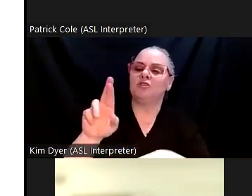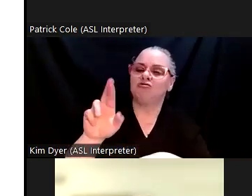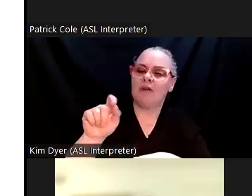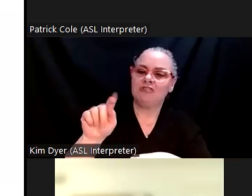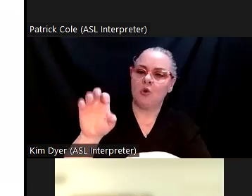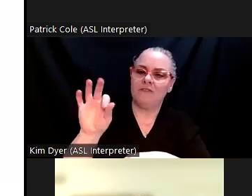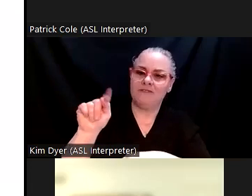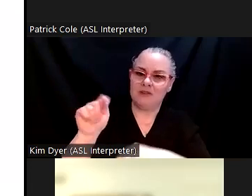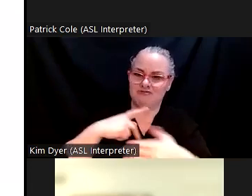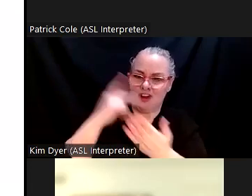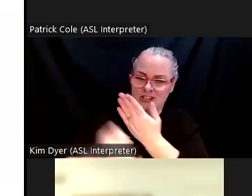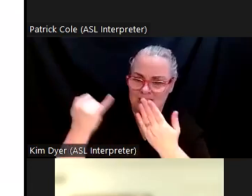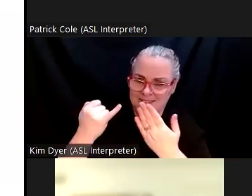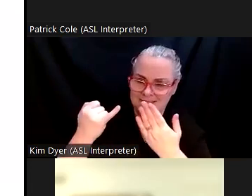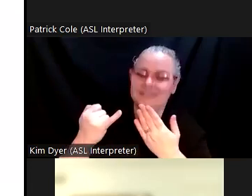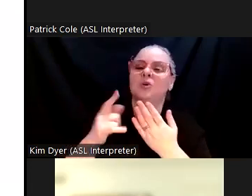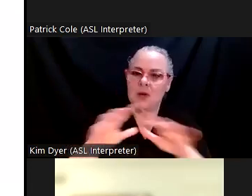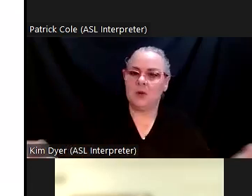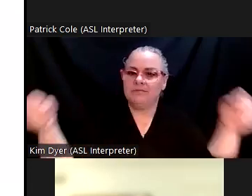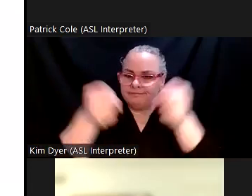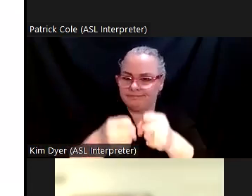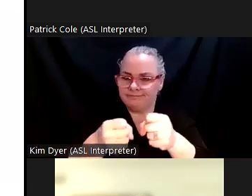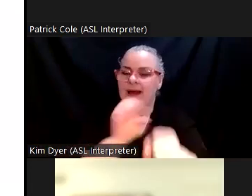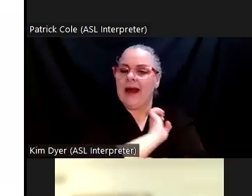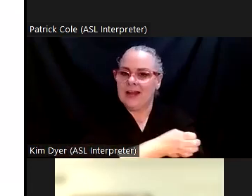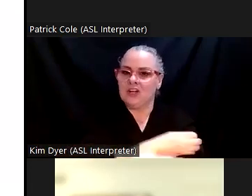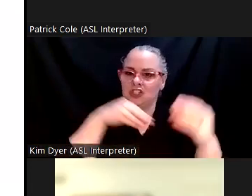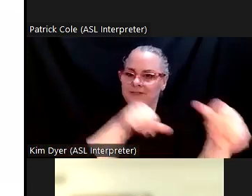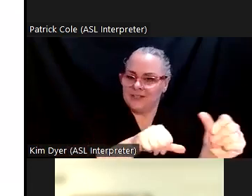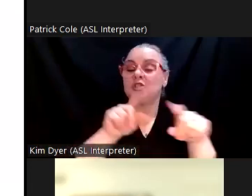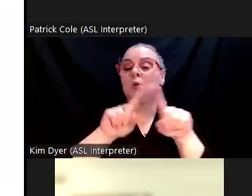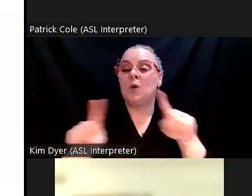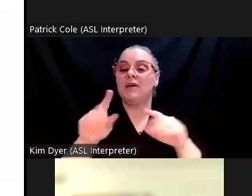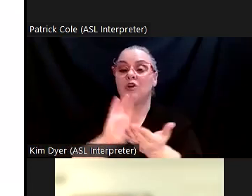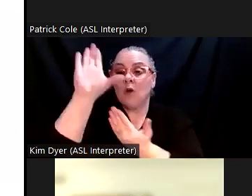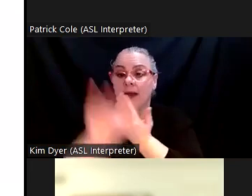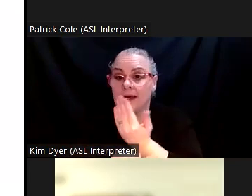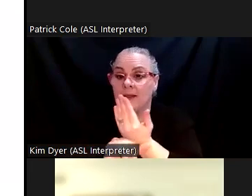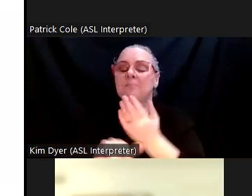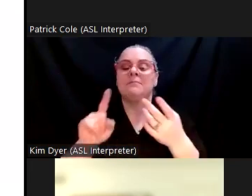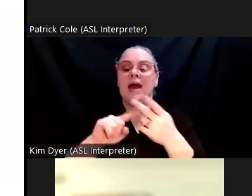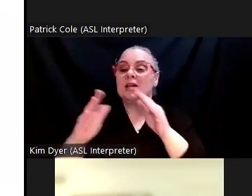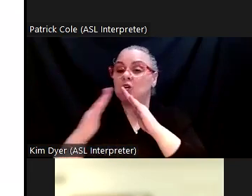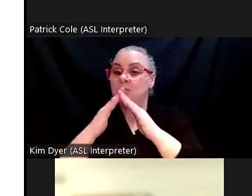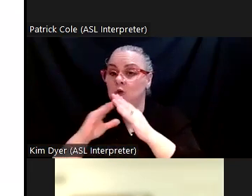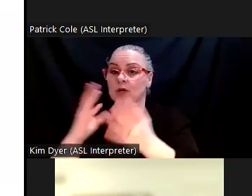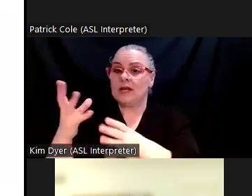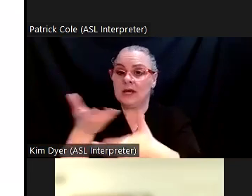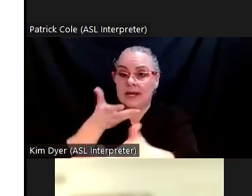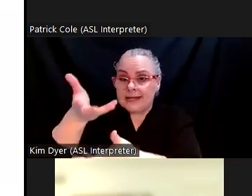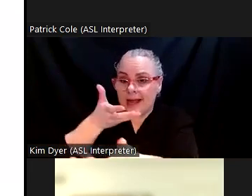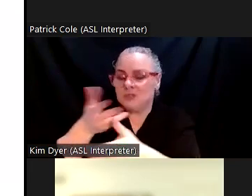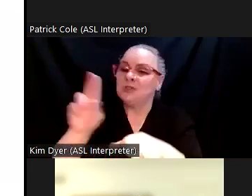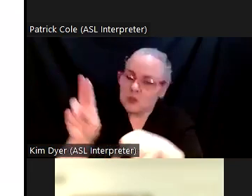we also will pair energy efficiency with curriculum engagement and community engagement to utilize